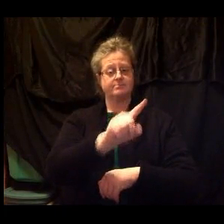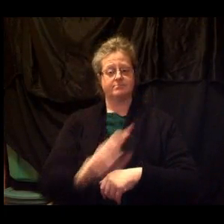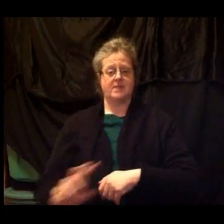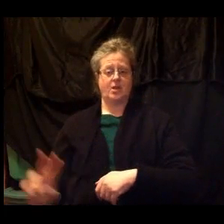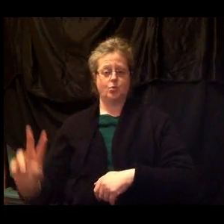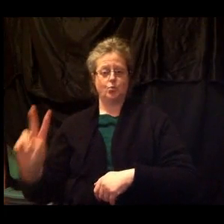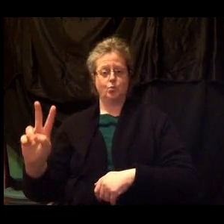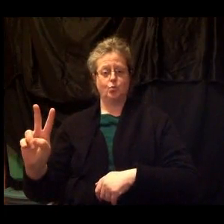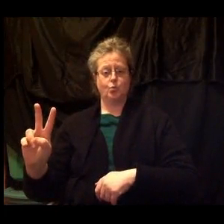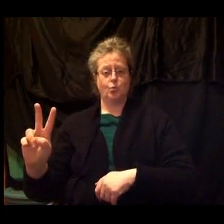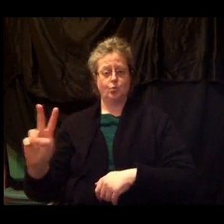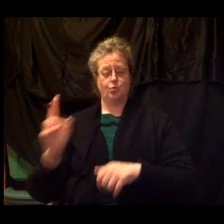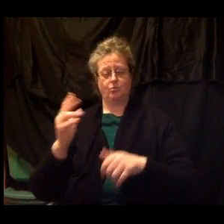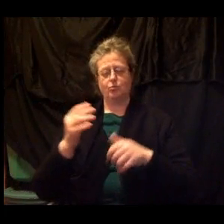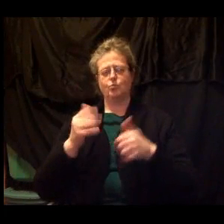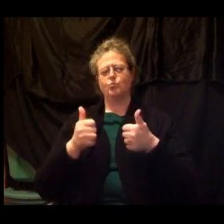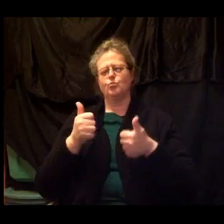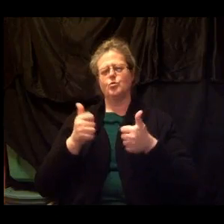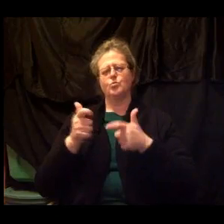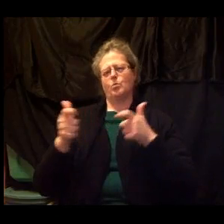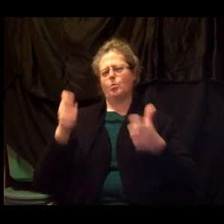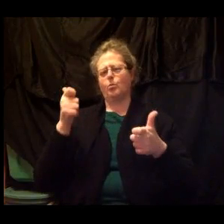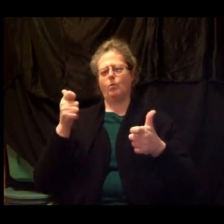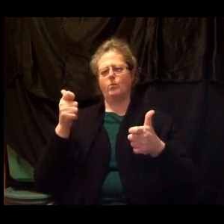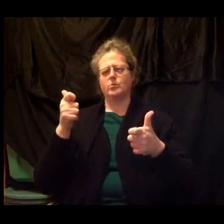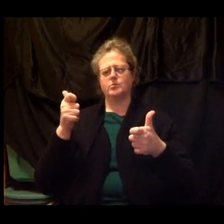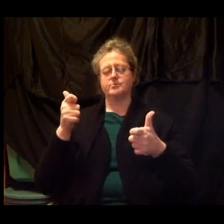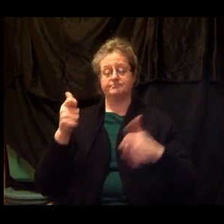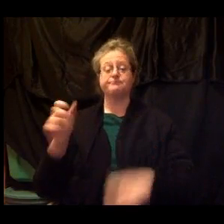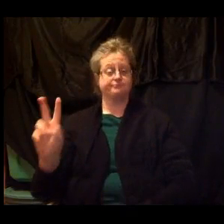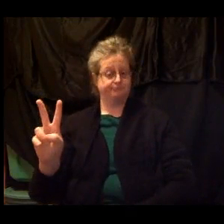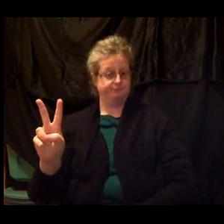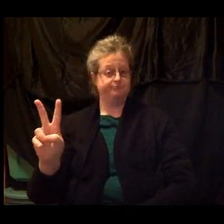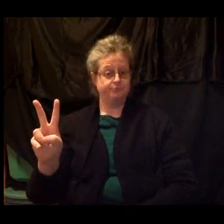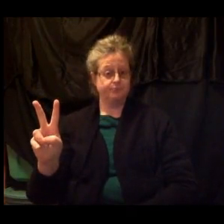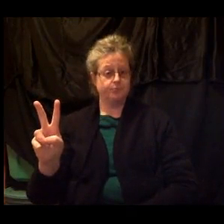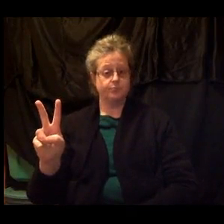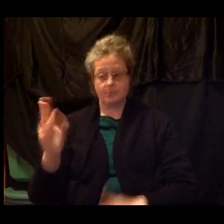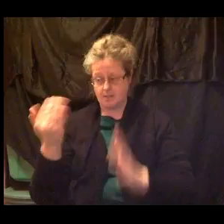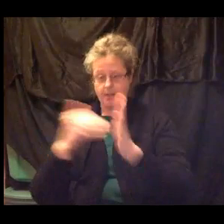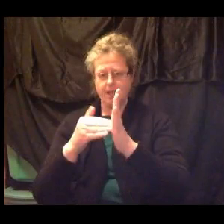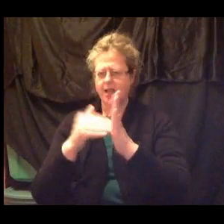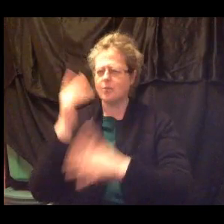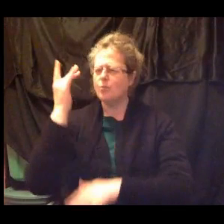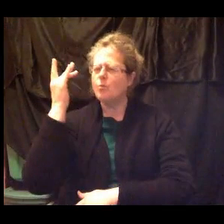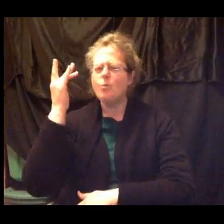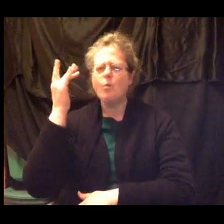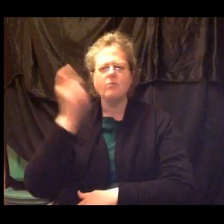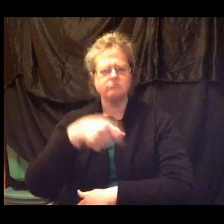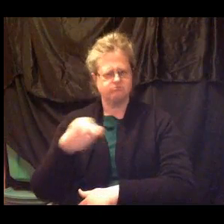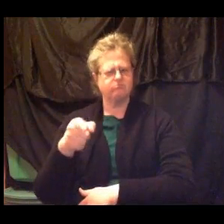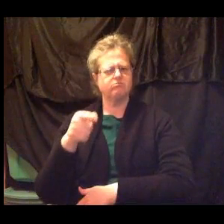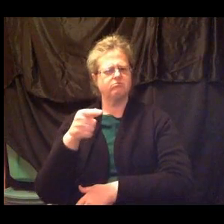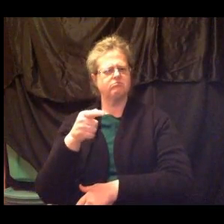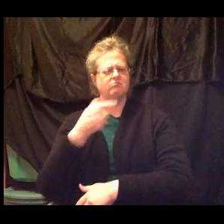Would anyone like to guess which is larger there? 2 is larger again. Do you know why it's larger? Can you get a feel